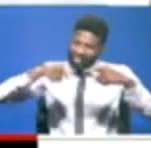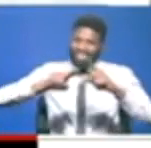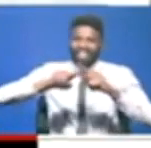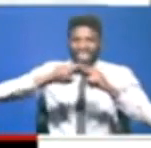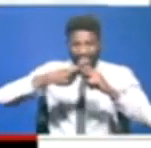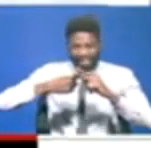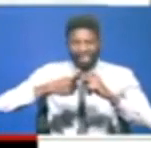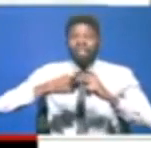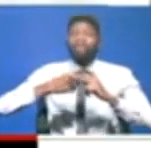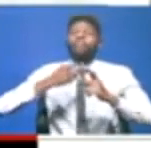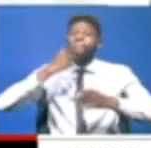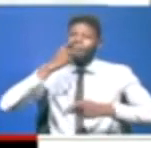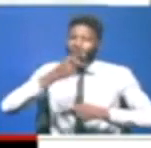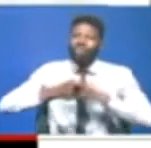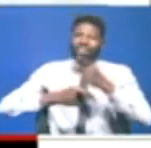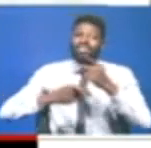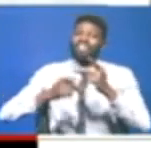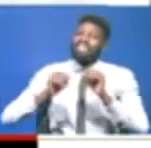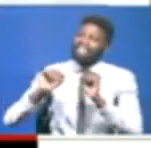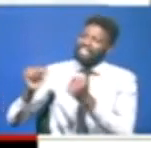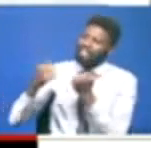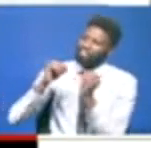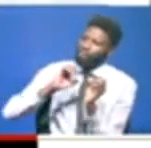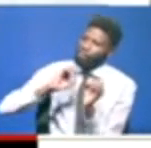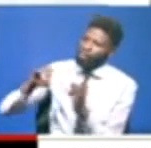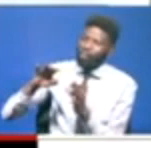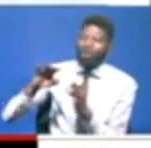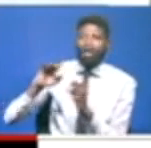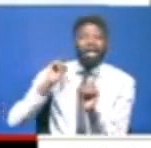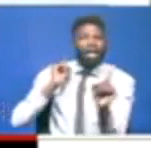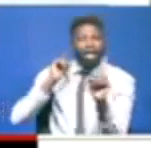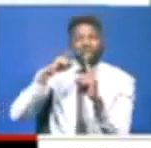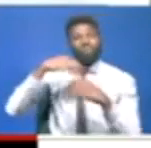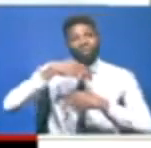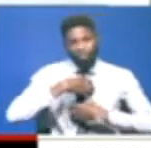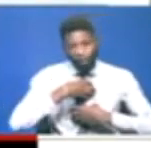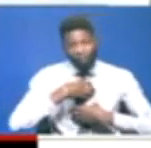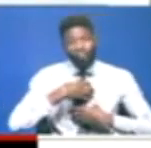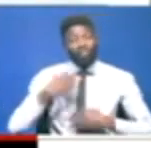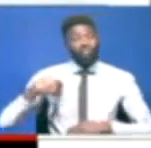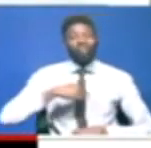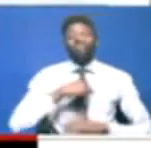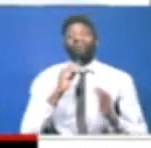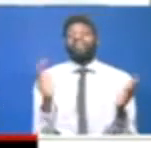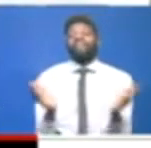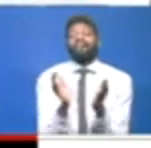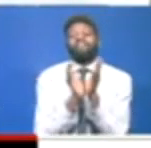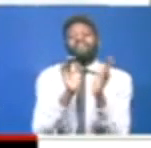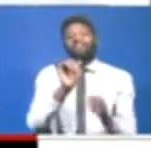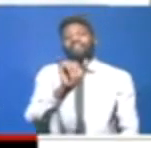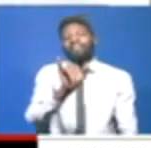retirement. Yeah, that's what how we are encouraging the public that's the time that you started your retirement.